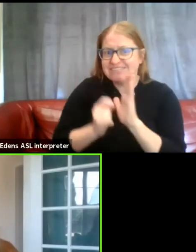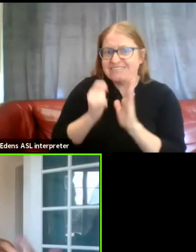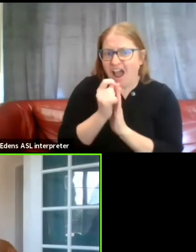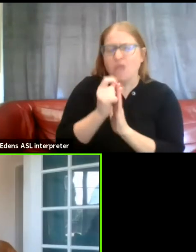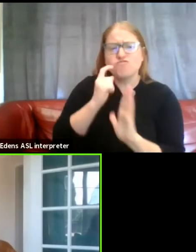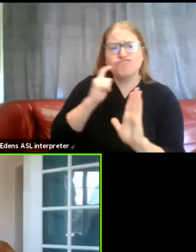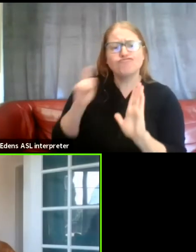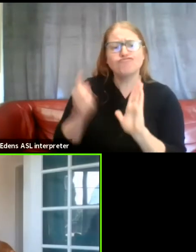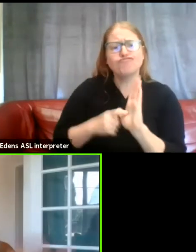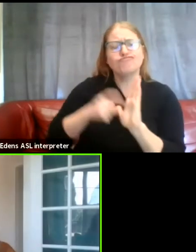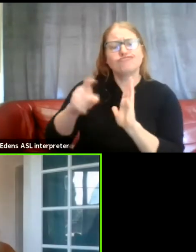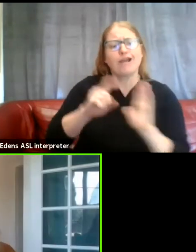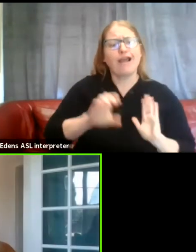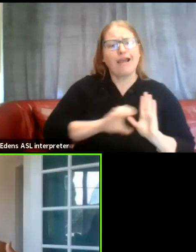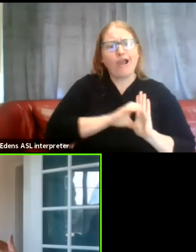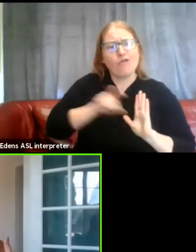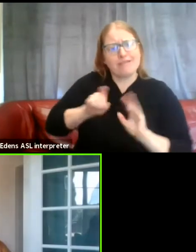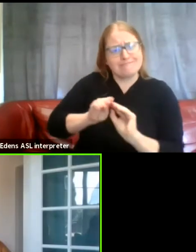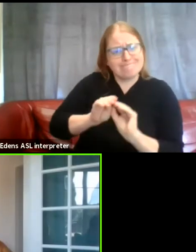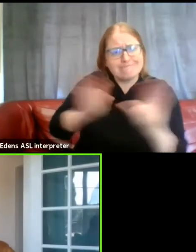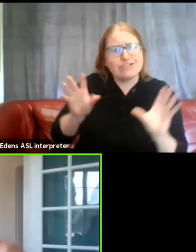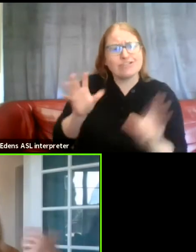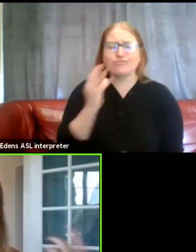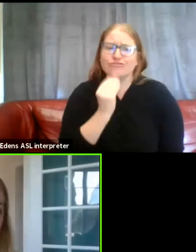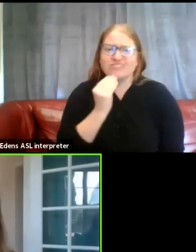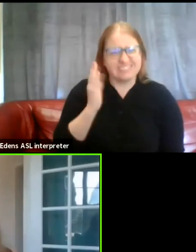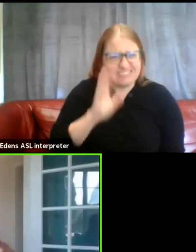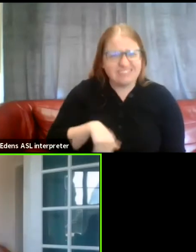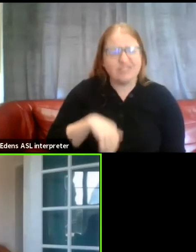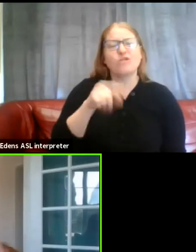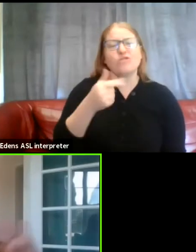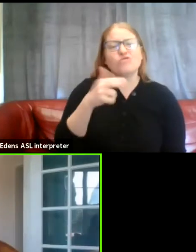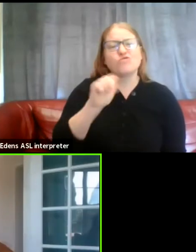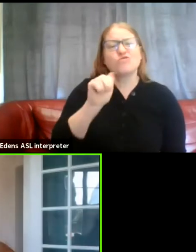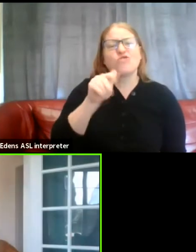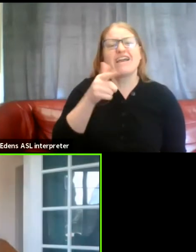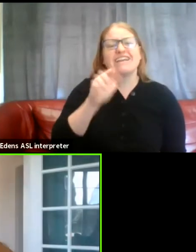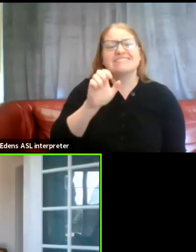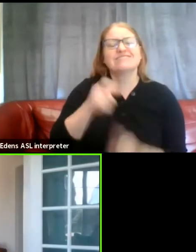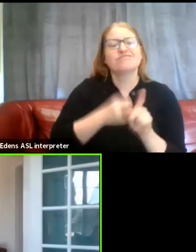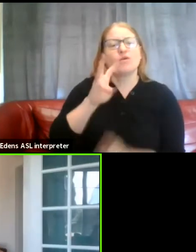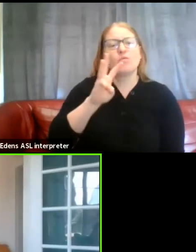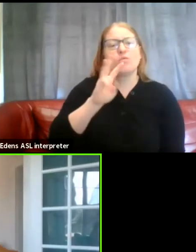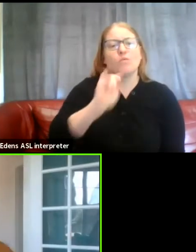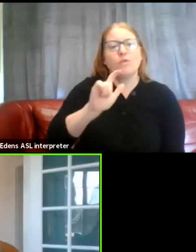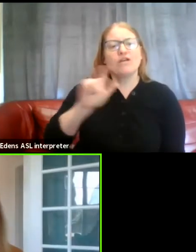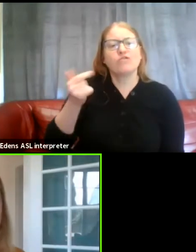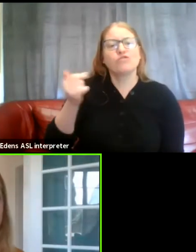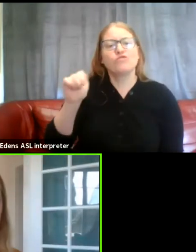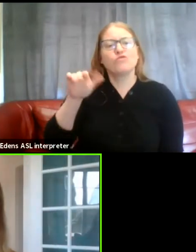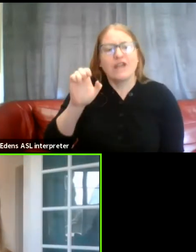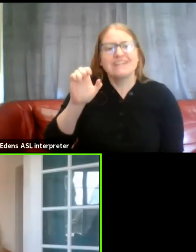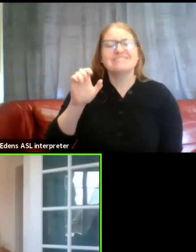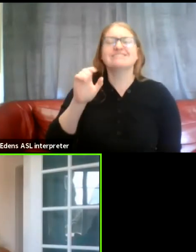who were explicitly Jewish, you know, Grace on Will and Grace and the nanny, and we're going to go back and talk about those a little more